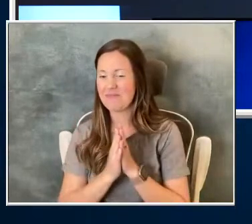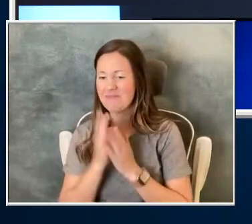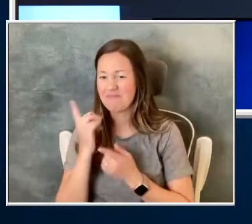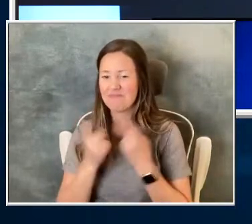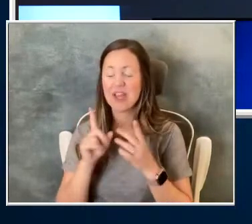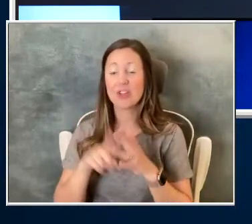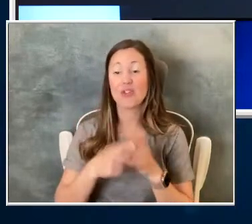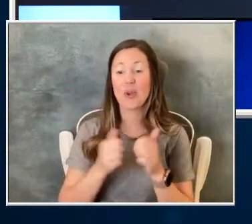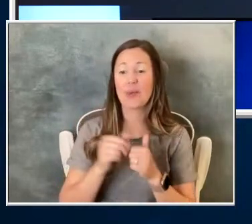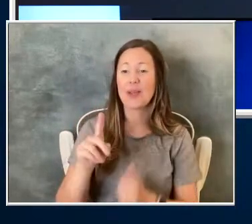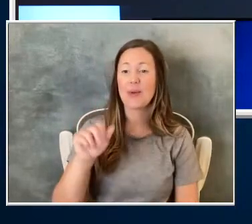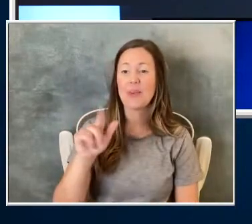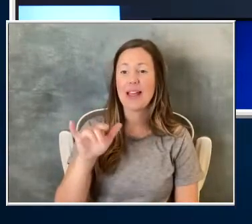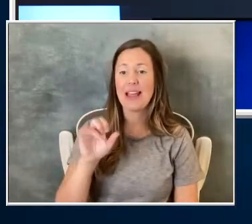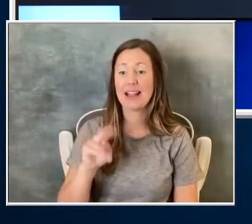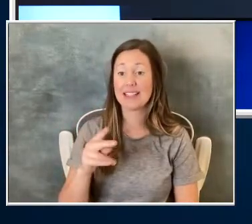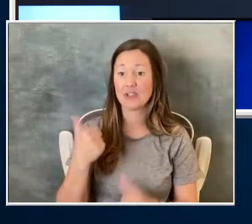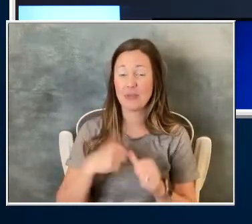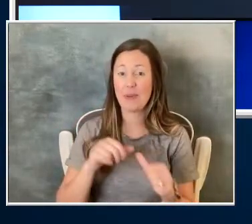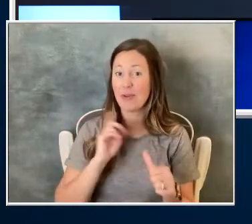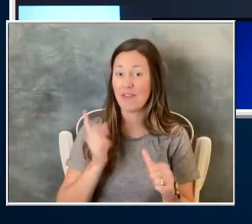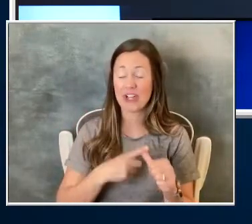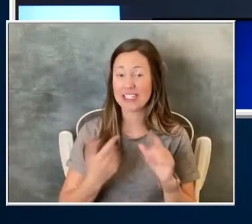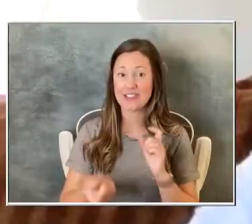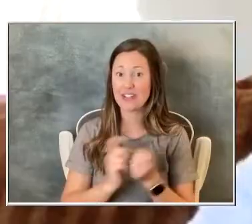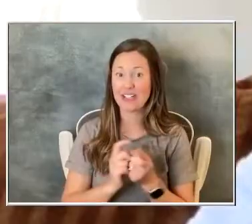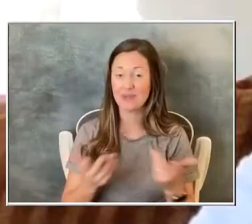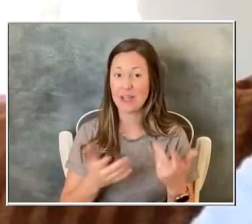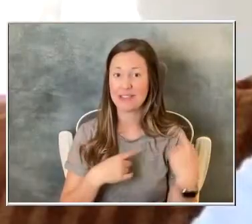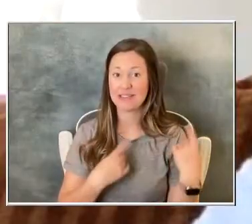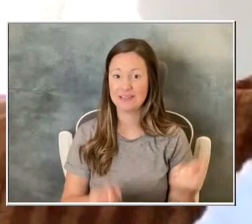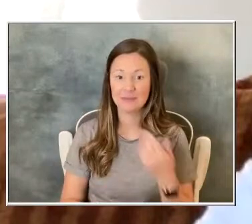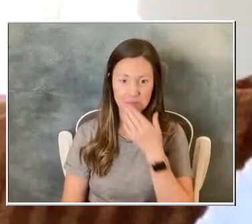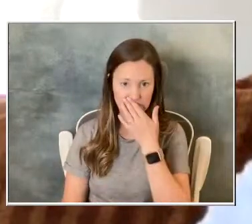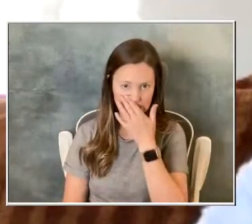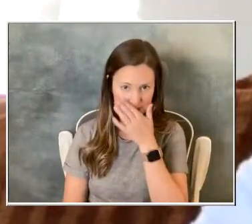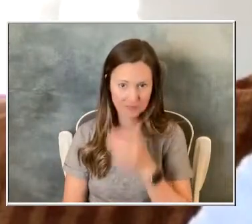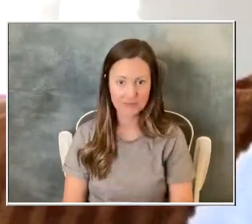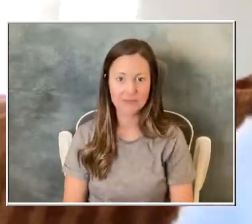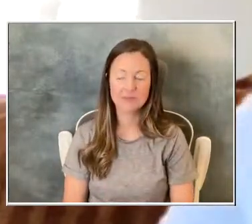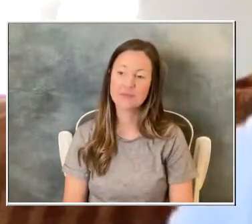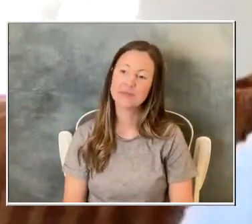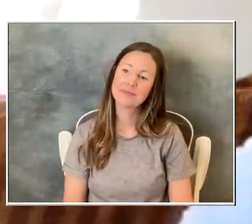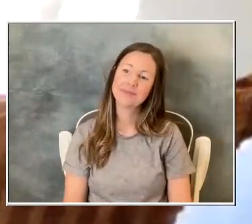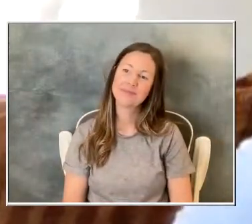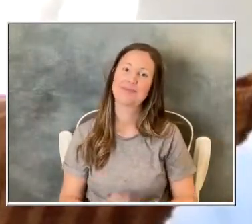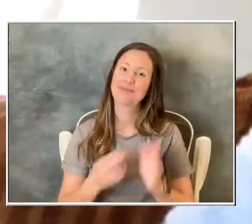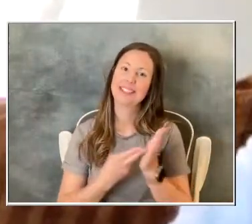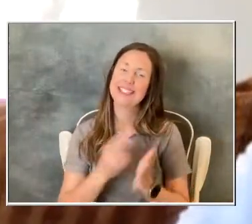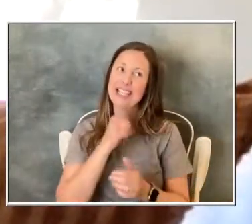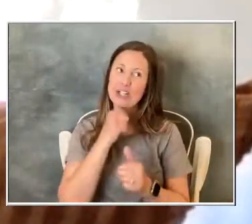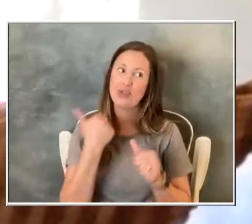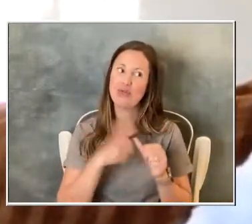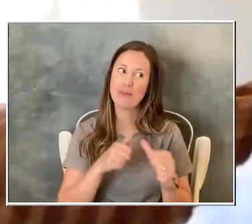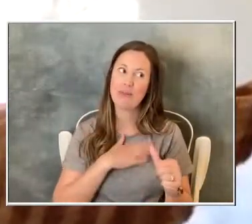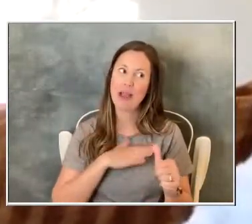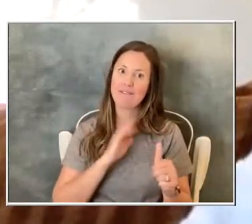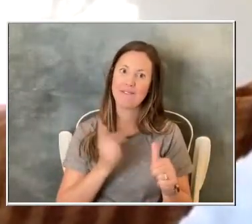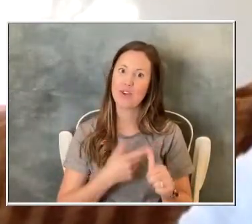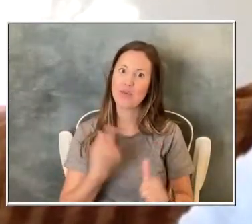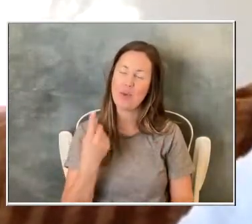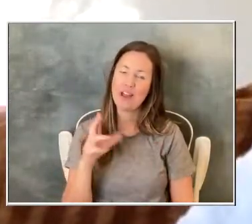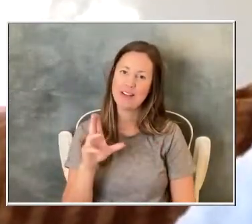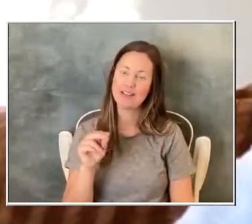remember your first, and what's changed since then? I don't honestly remember my first,